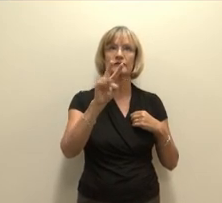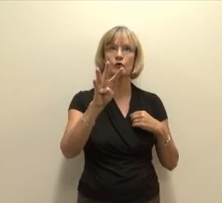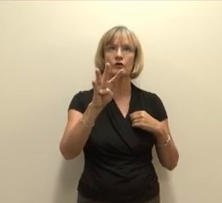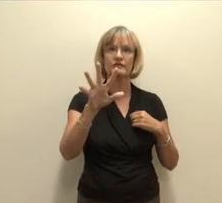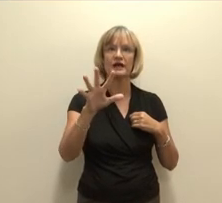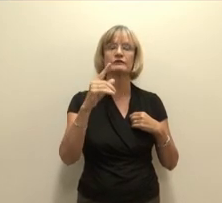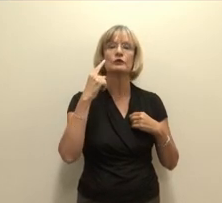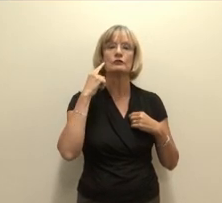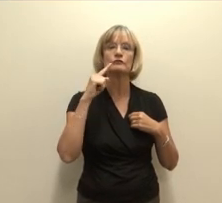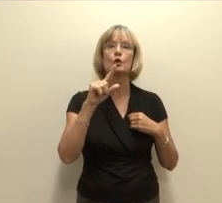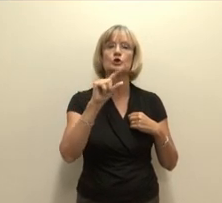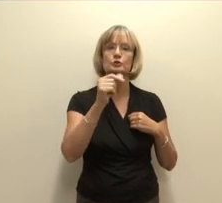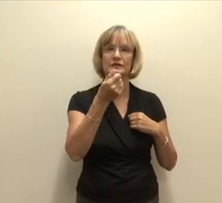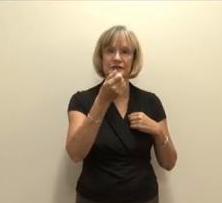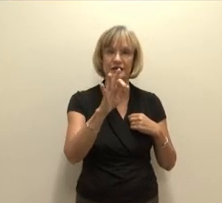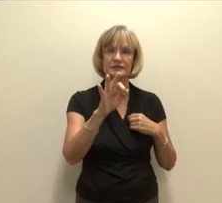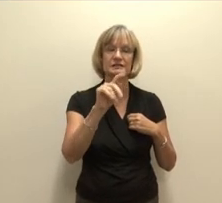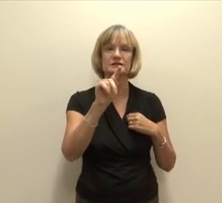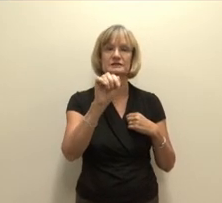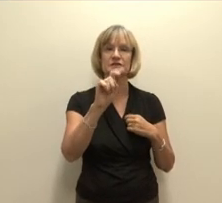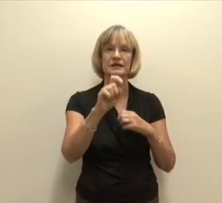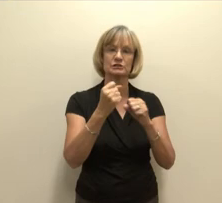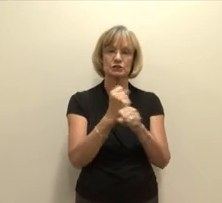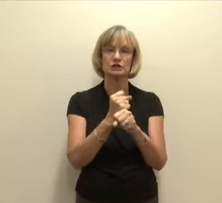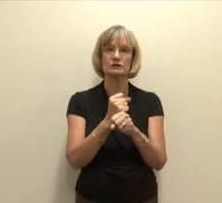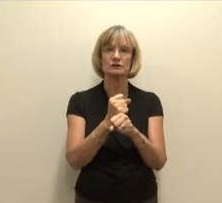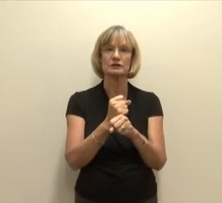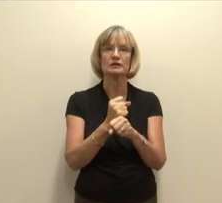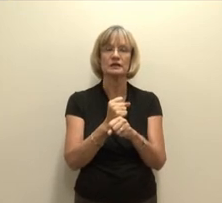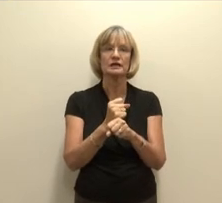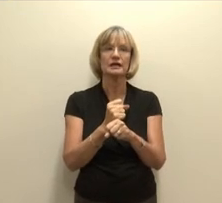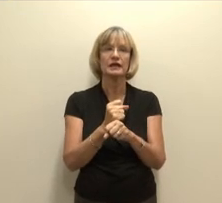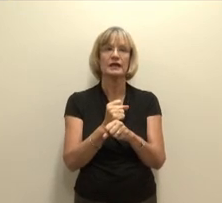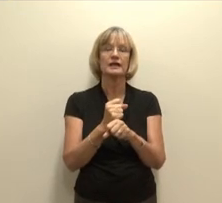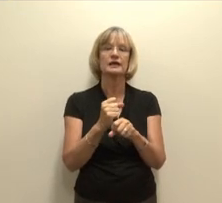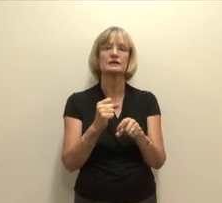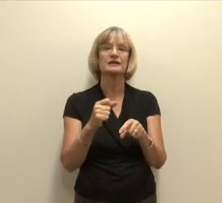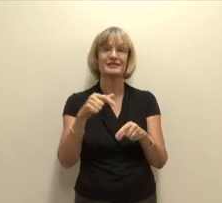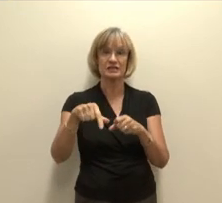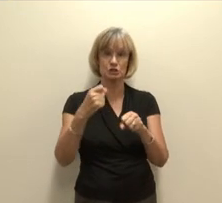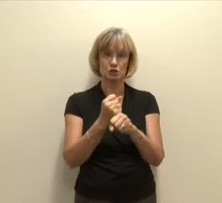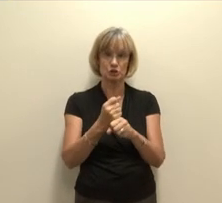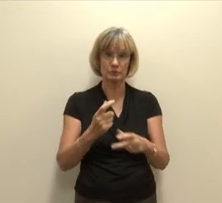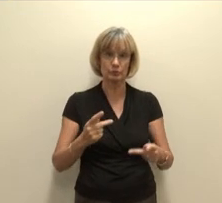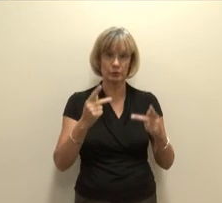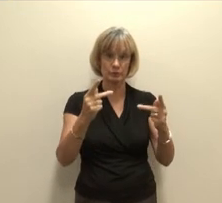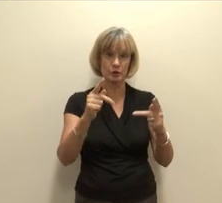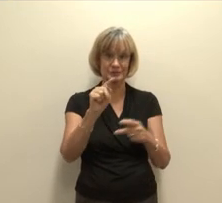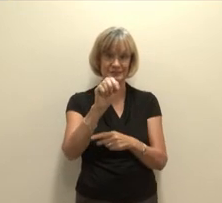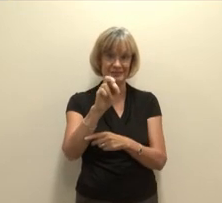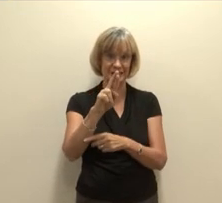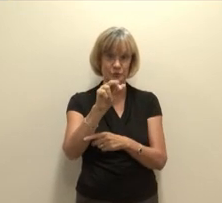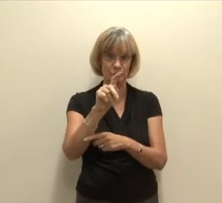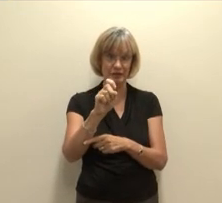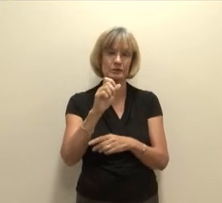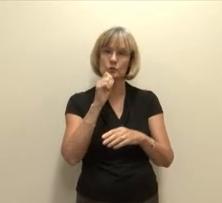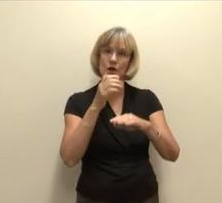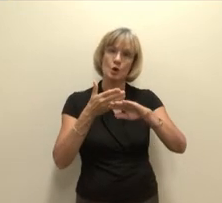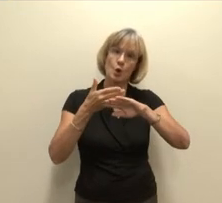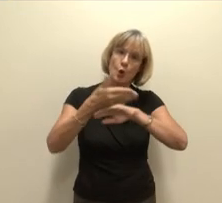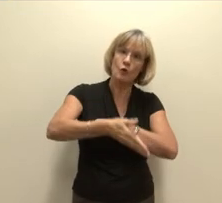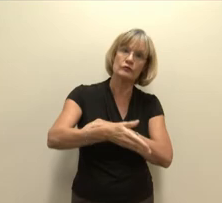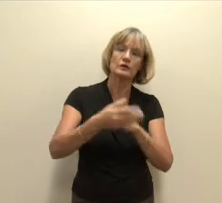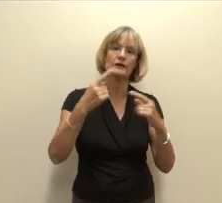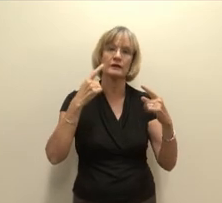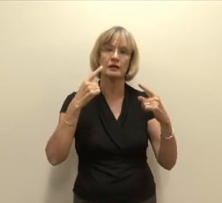$1.30245 for the 2019 tax year. And in doing so, note, this year's proposed tax rate does not exceed the effective tax